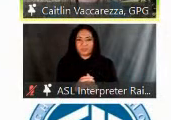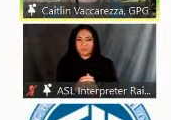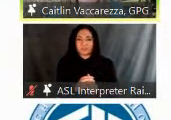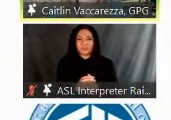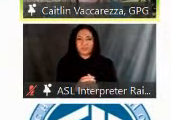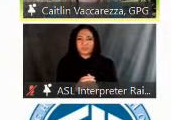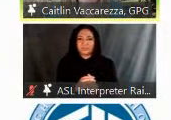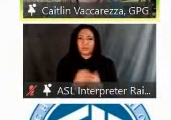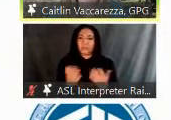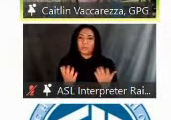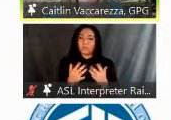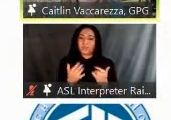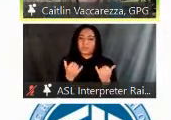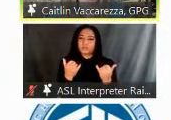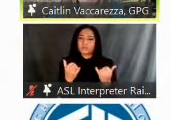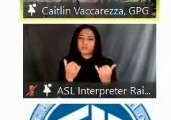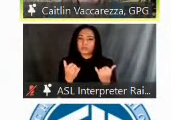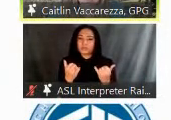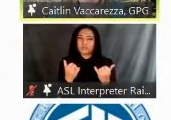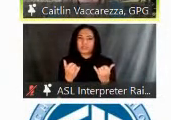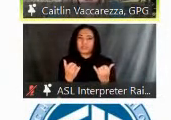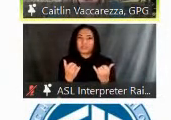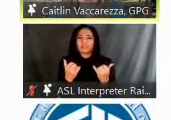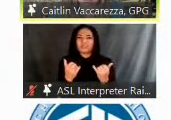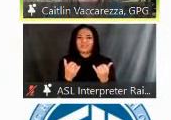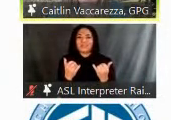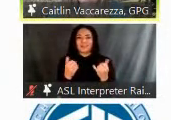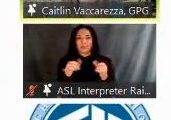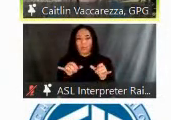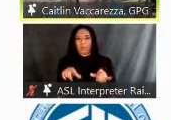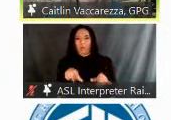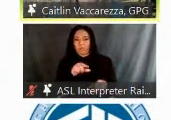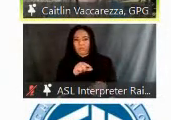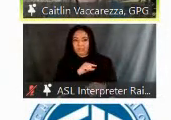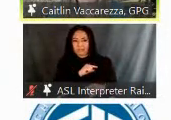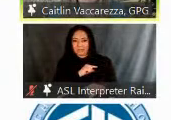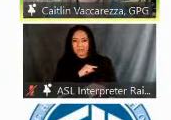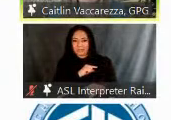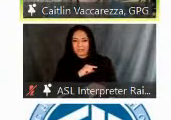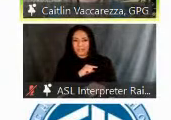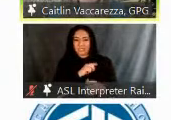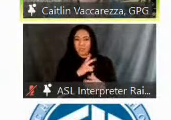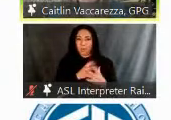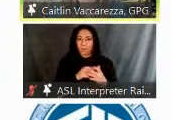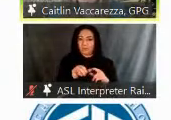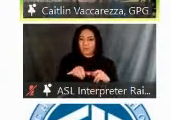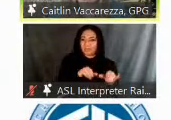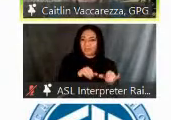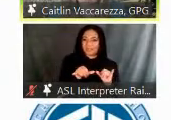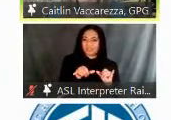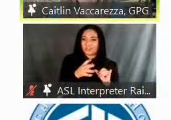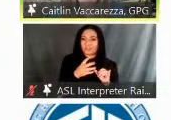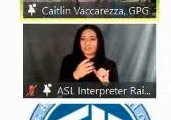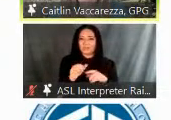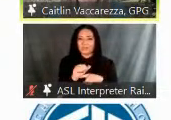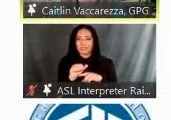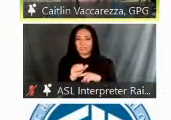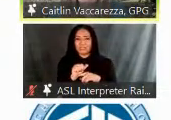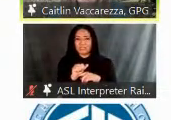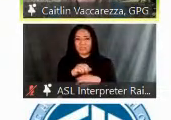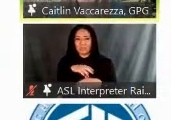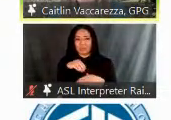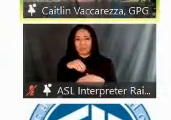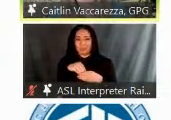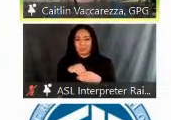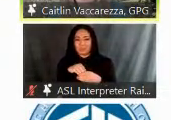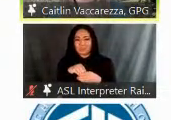is the current status of quality, both standards and practice, within California's mixed delivery model?